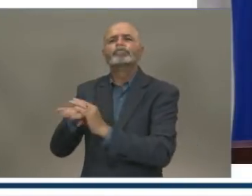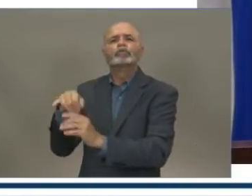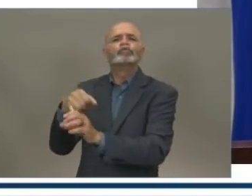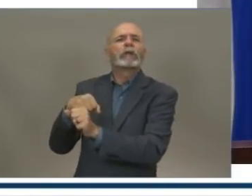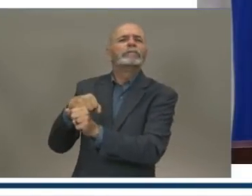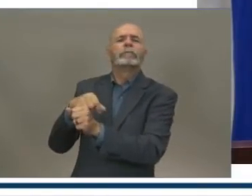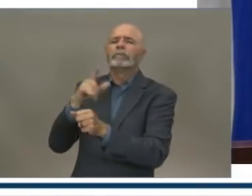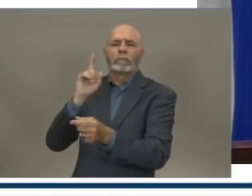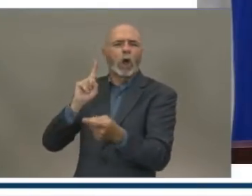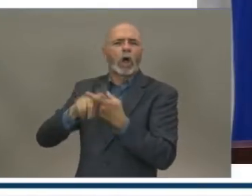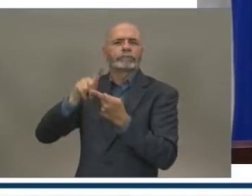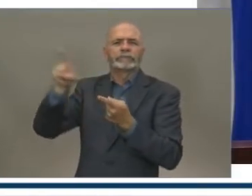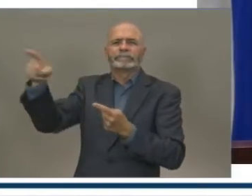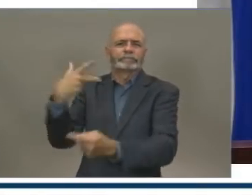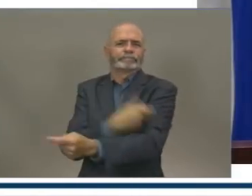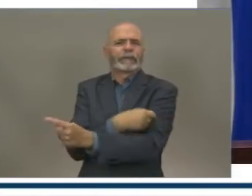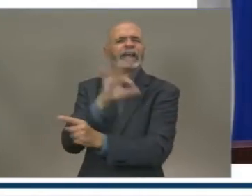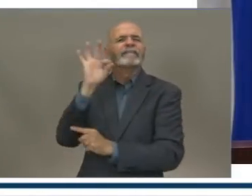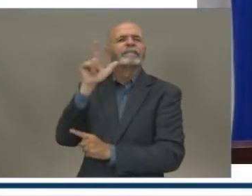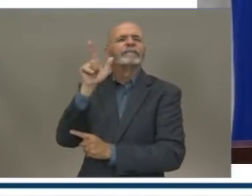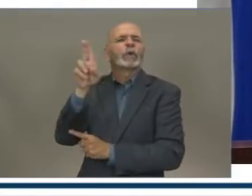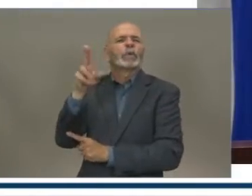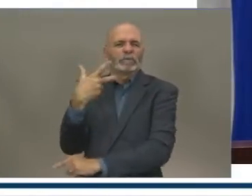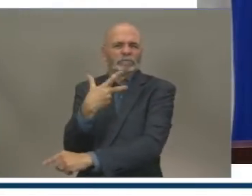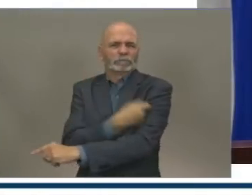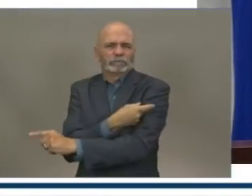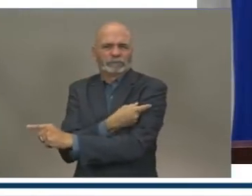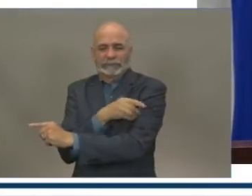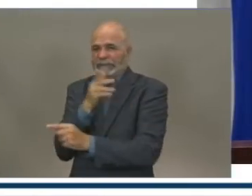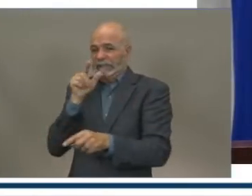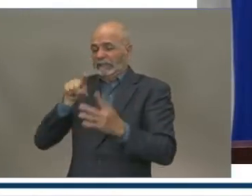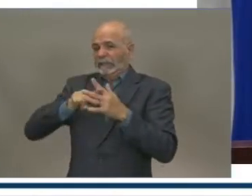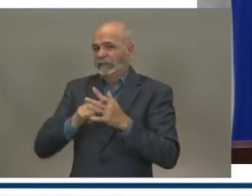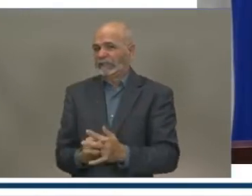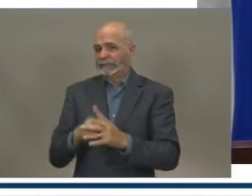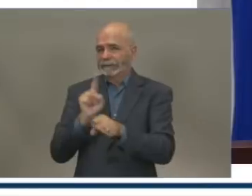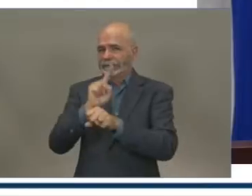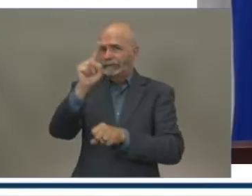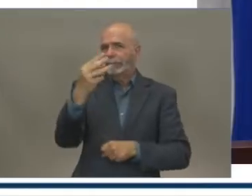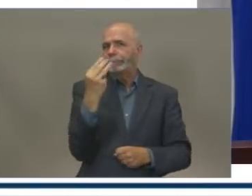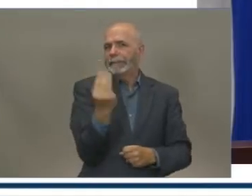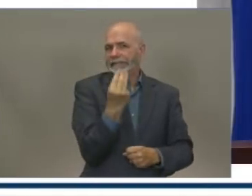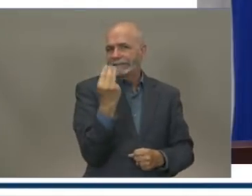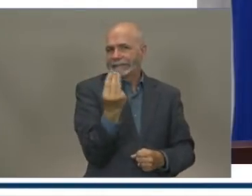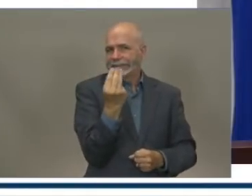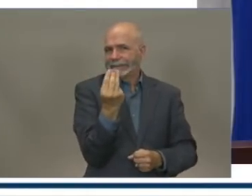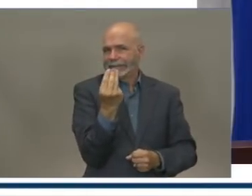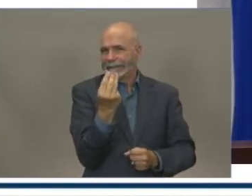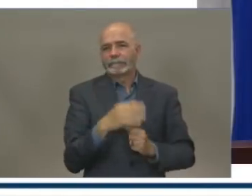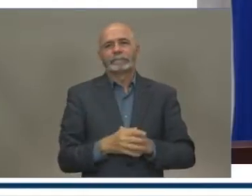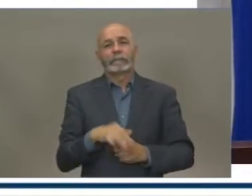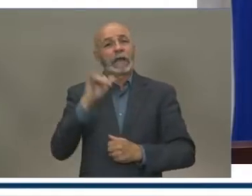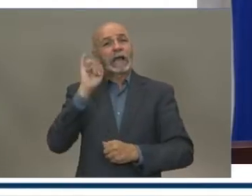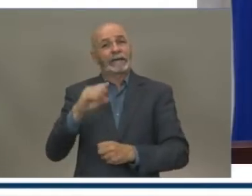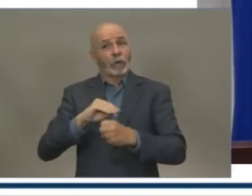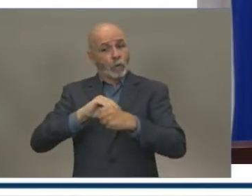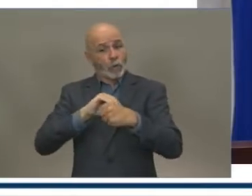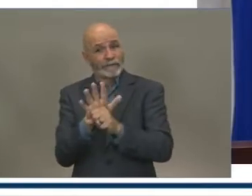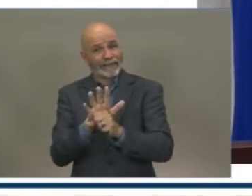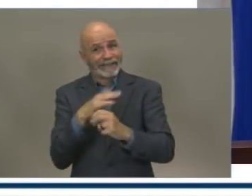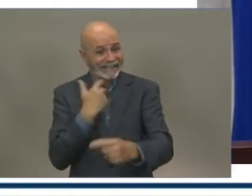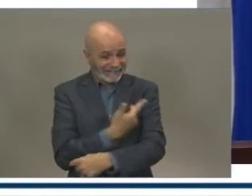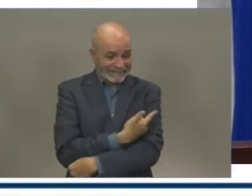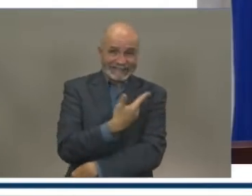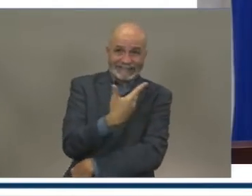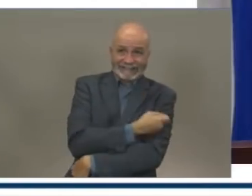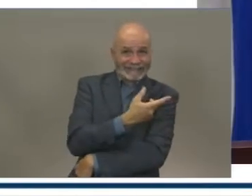Monday. And if you're booked for a COVID vaccine with your pharmacy, ask them if you can get your flu